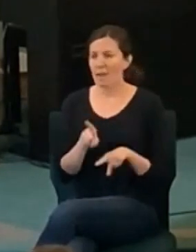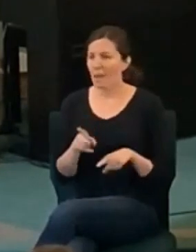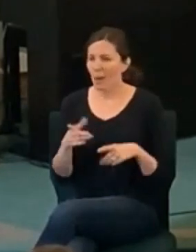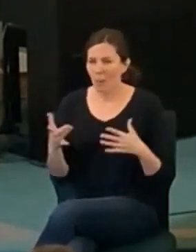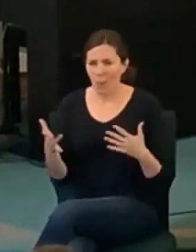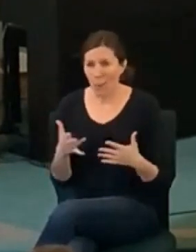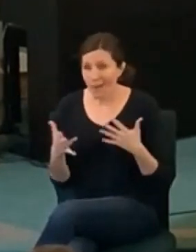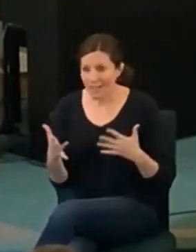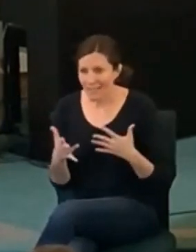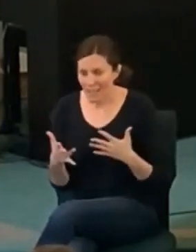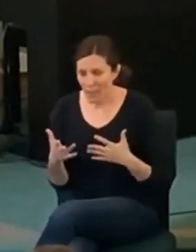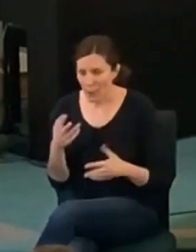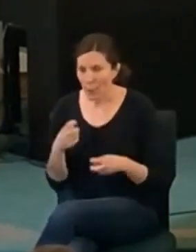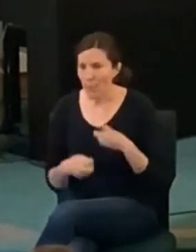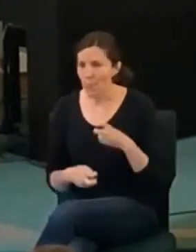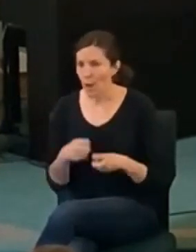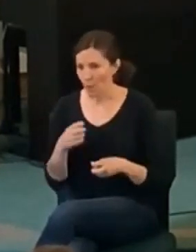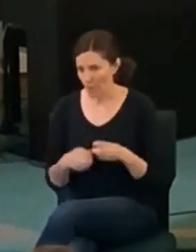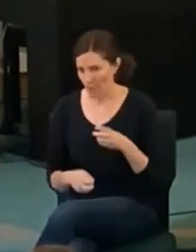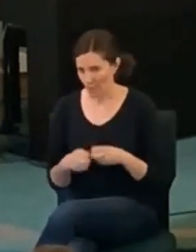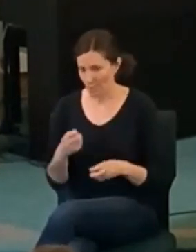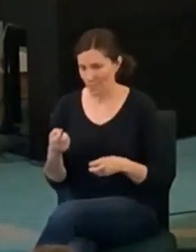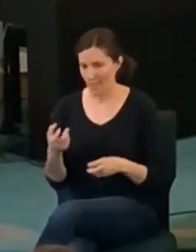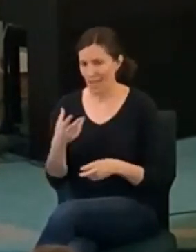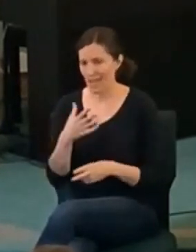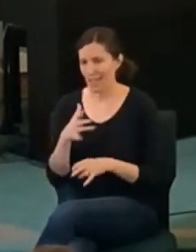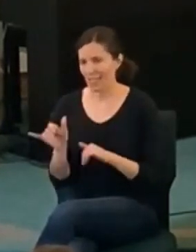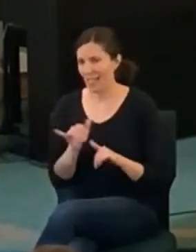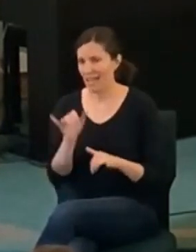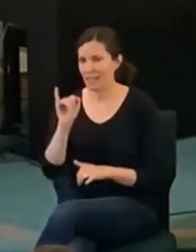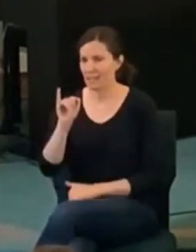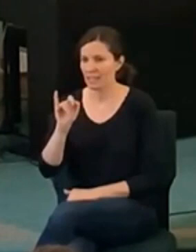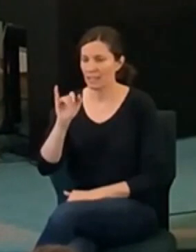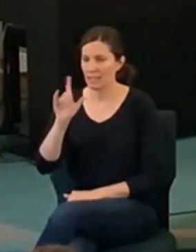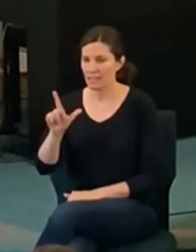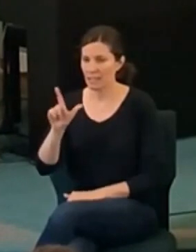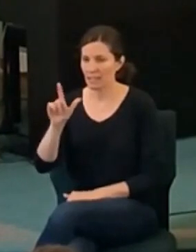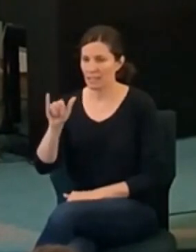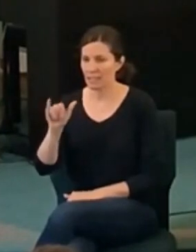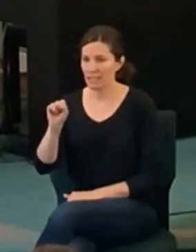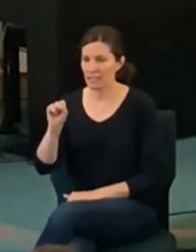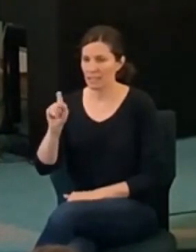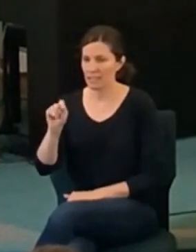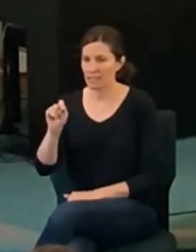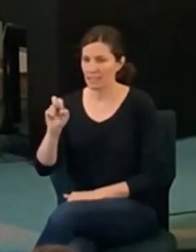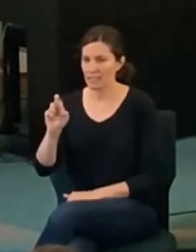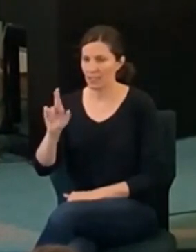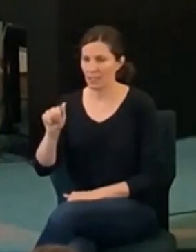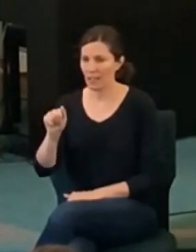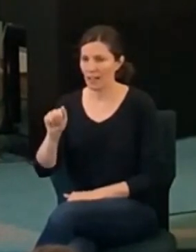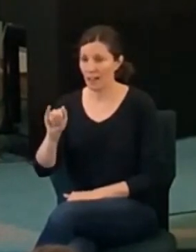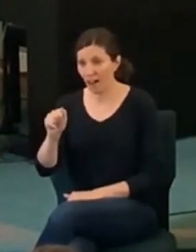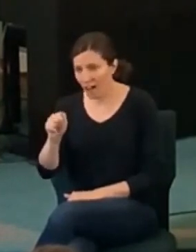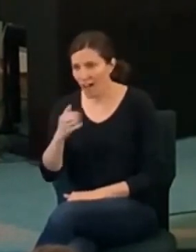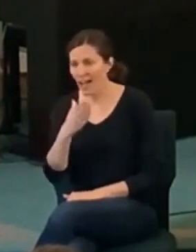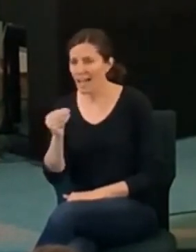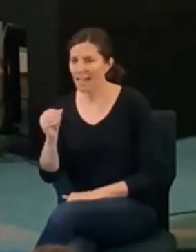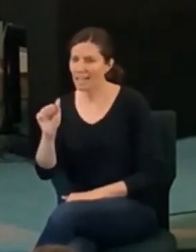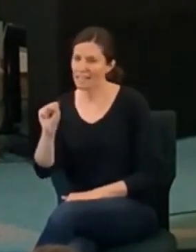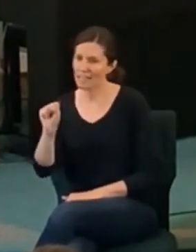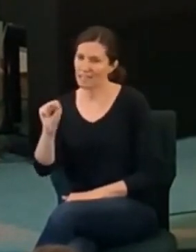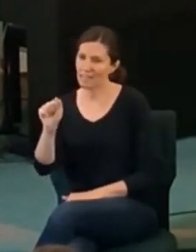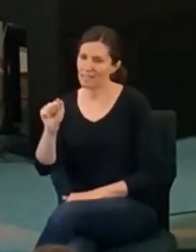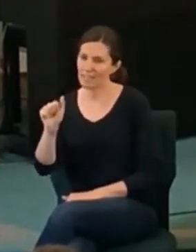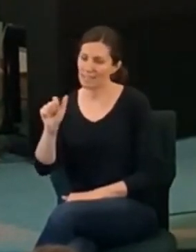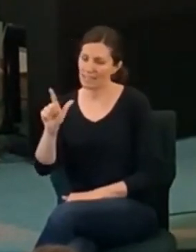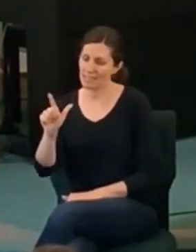come out saying that that's a common misconception. While it does keep them fresher longer, they say storing avocados in water and